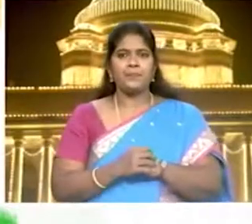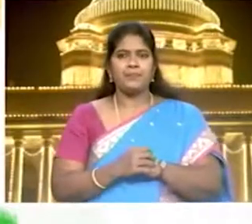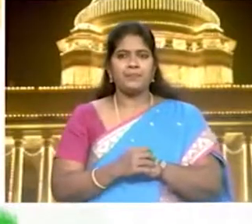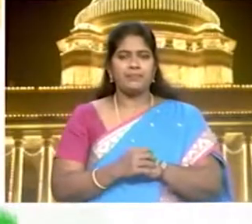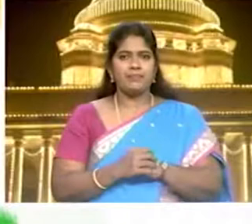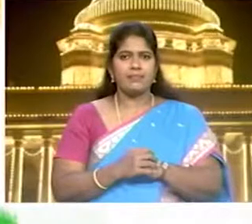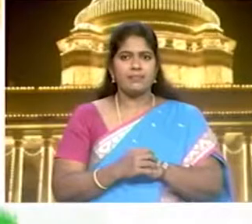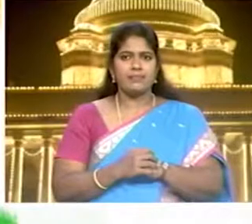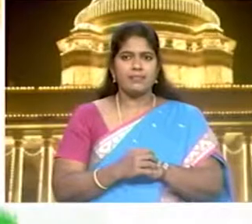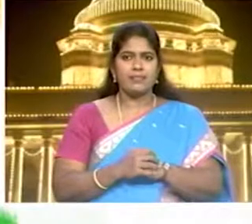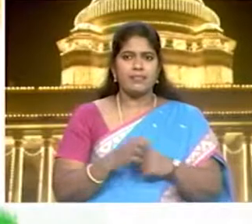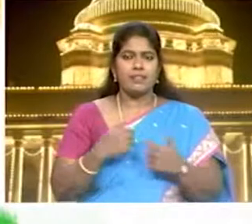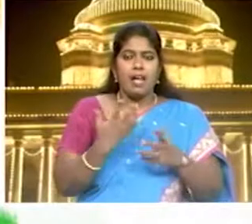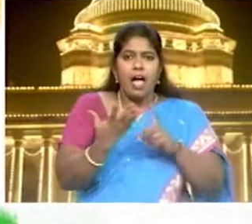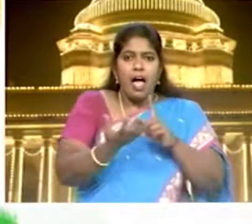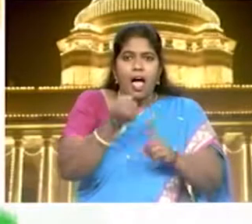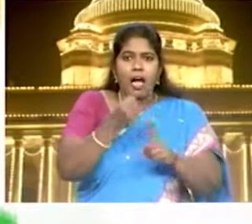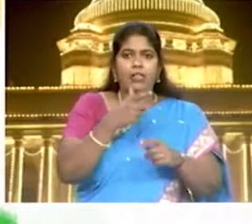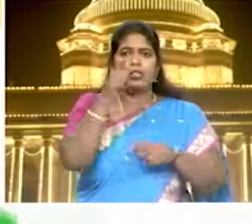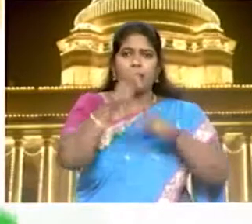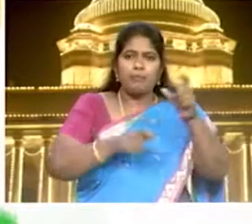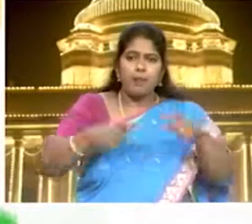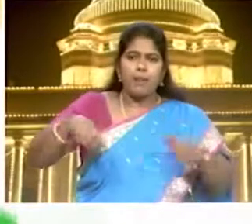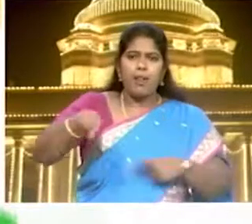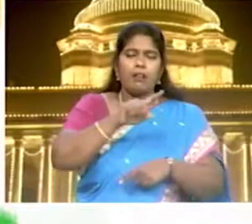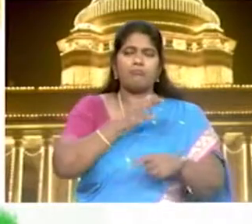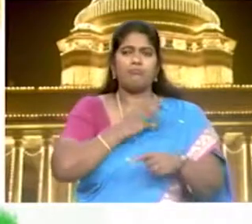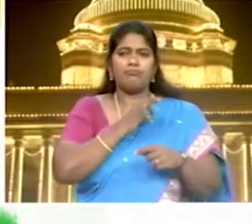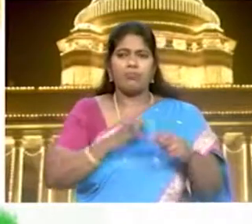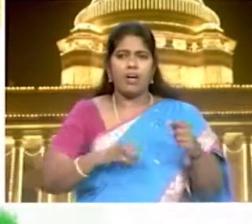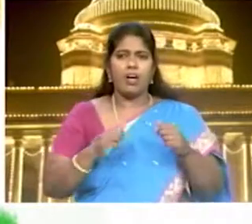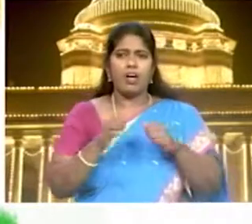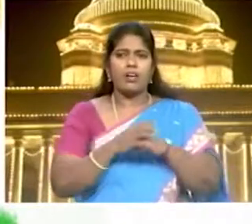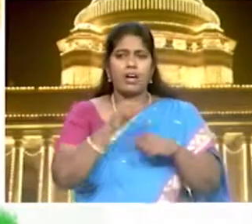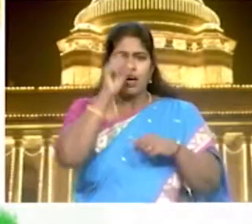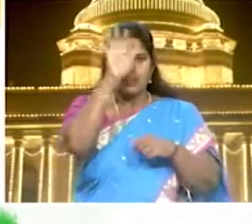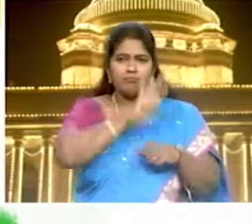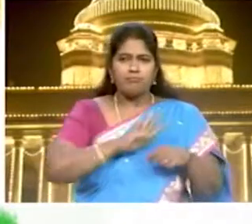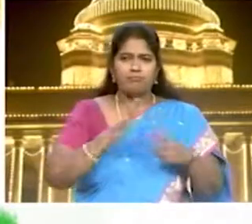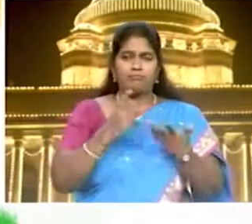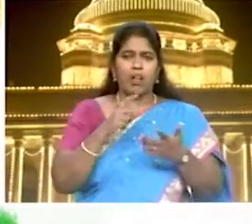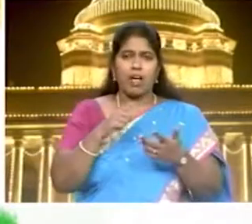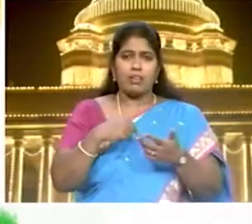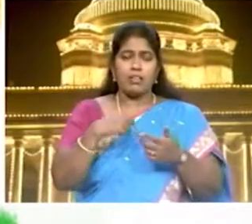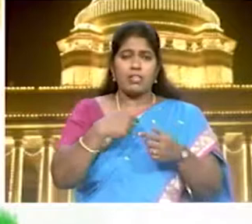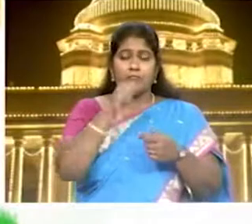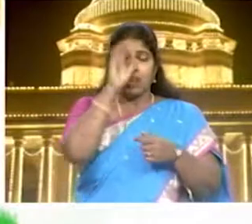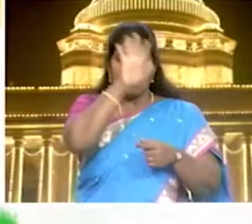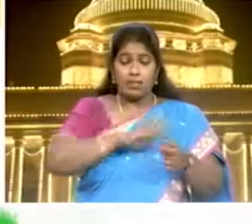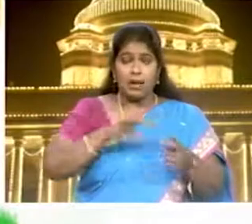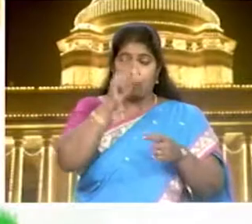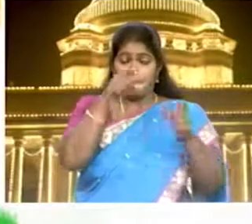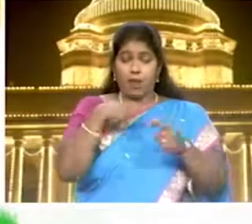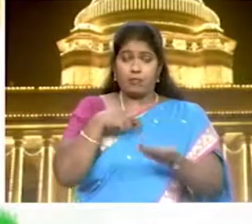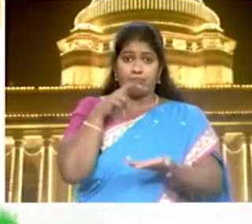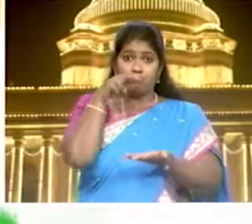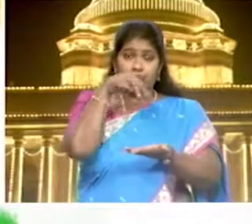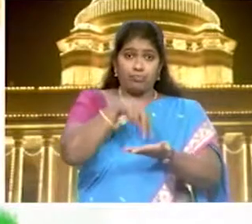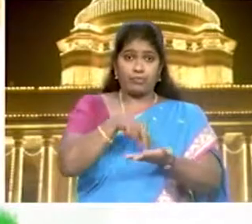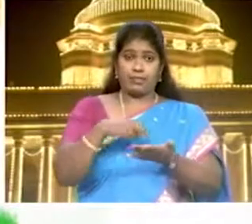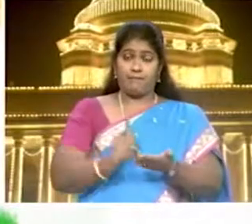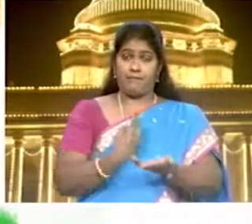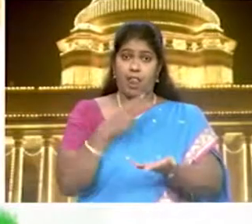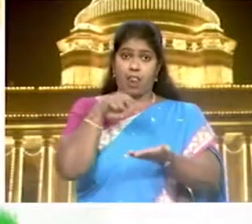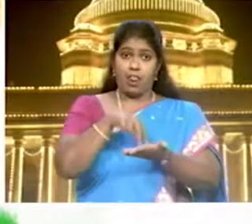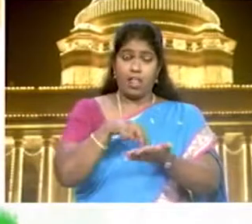the people, resolve to build Atmanirbhar Bharat is also a part of this Mahotsav. Citizens